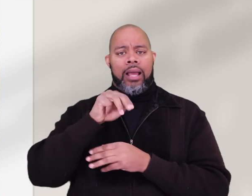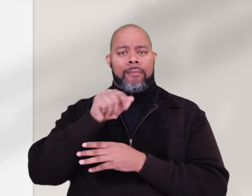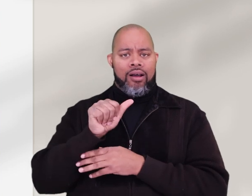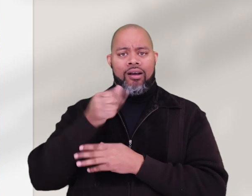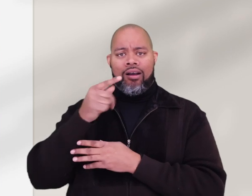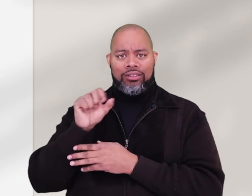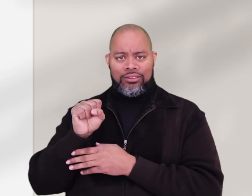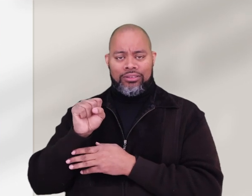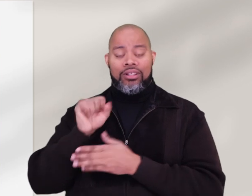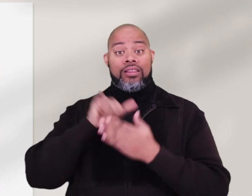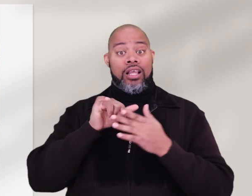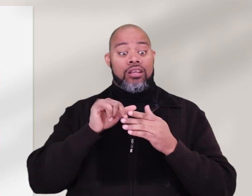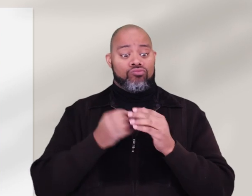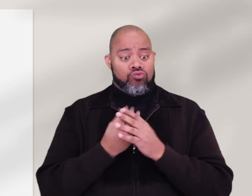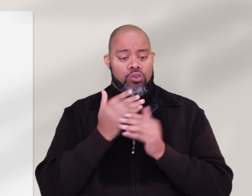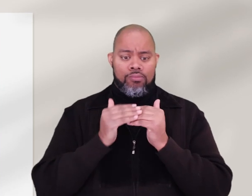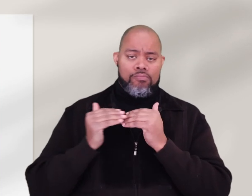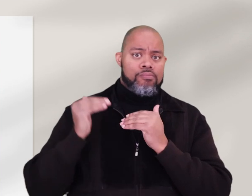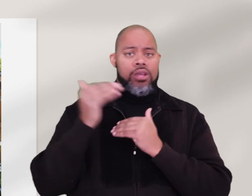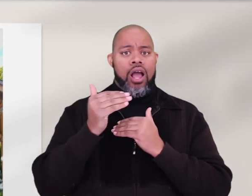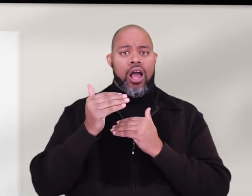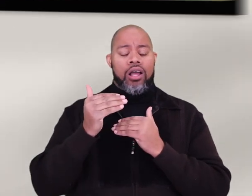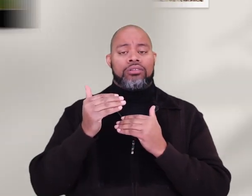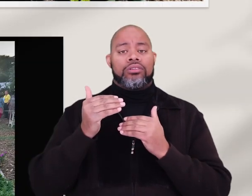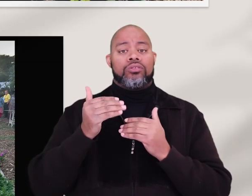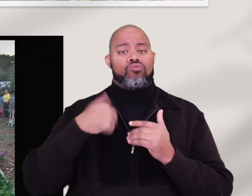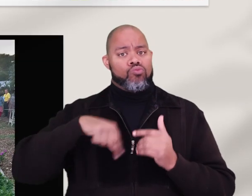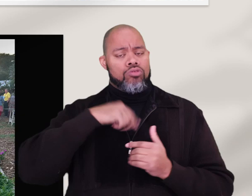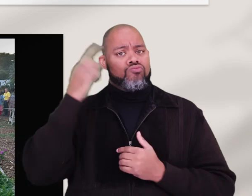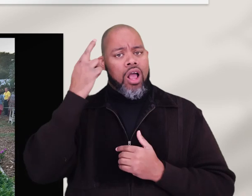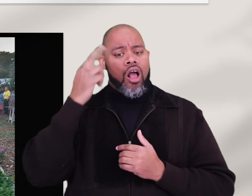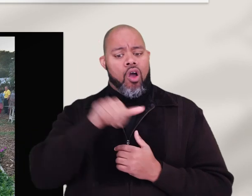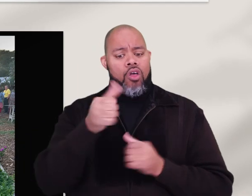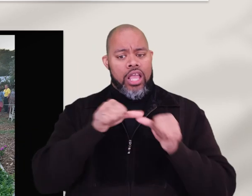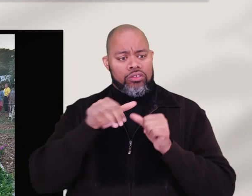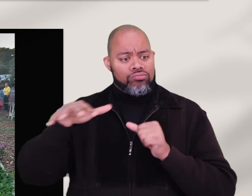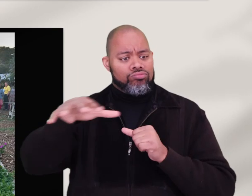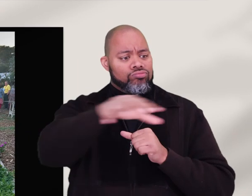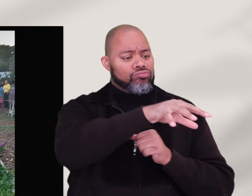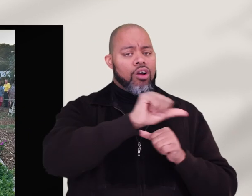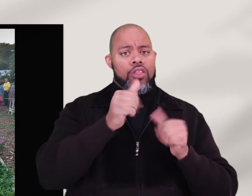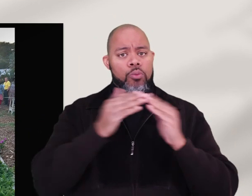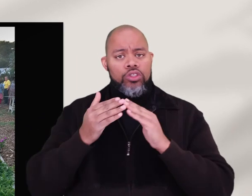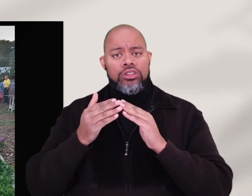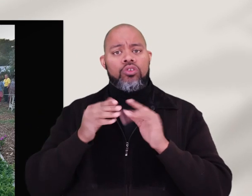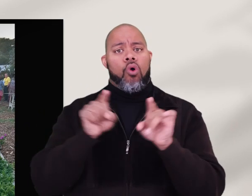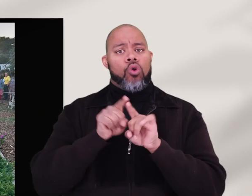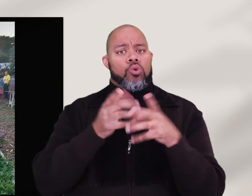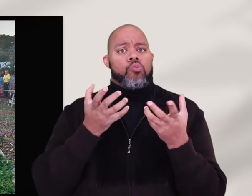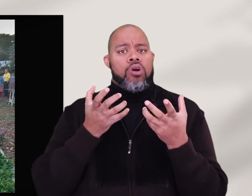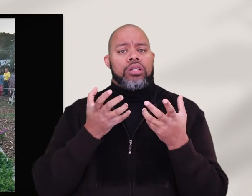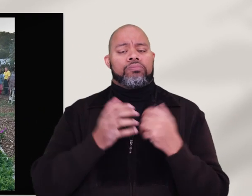Heights. That grew way beyond to where we realized that other neighborhoods, other communities